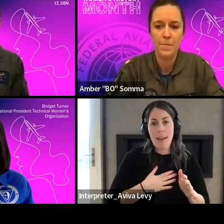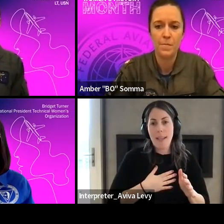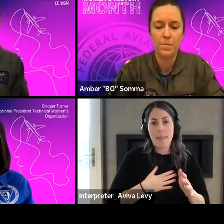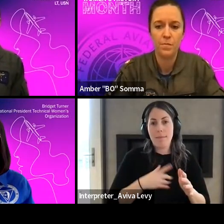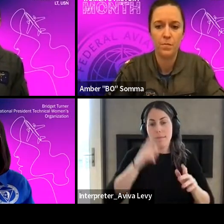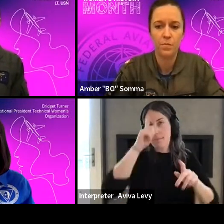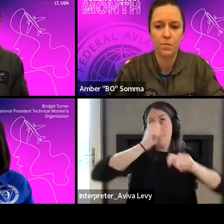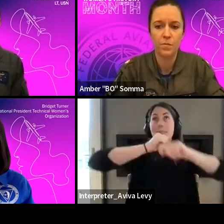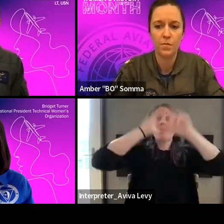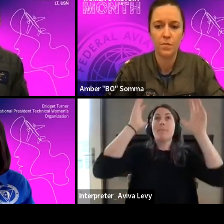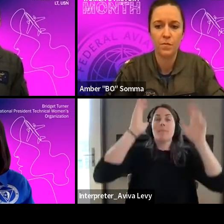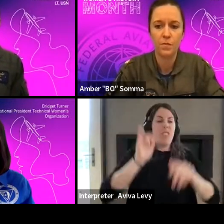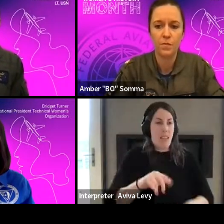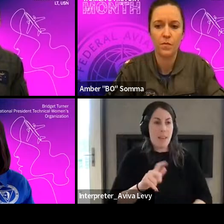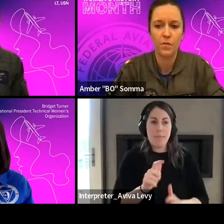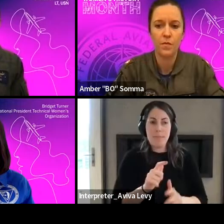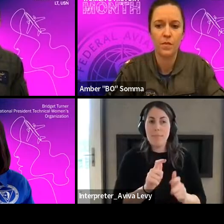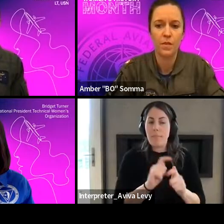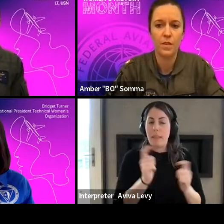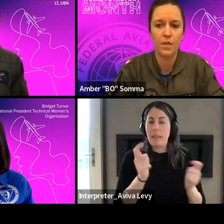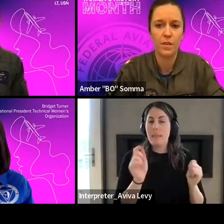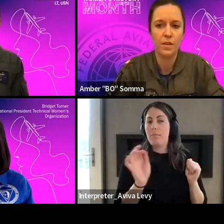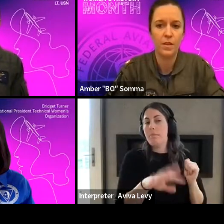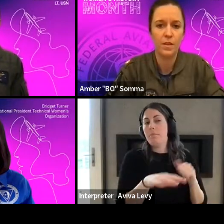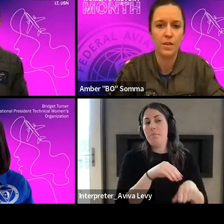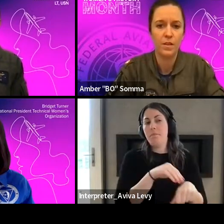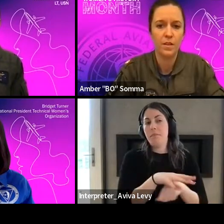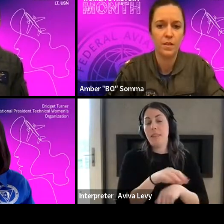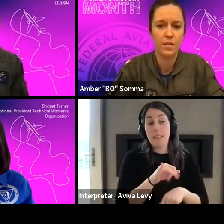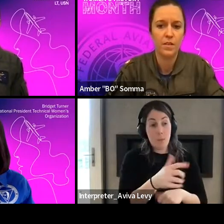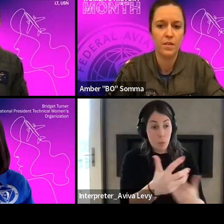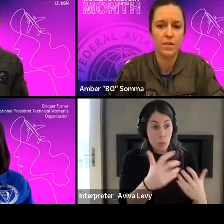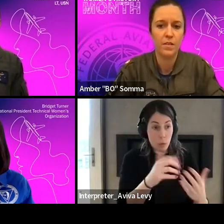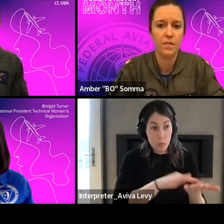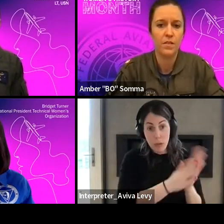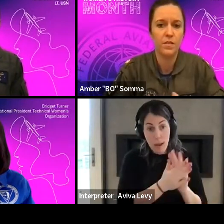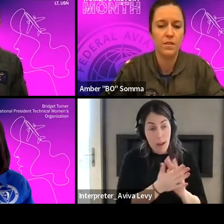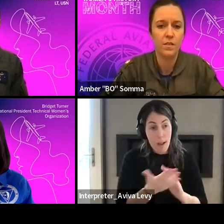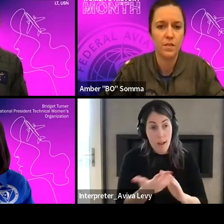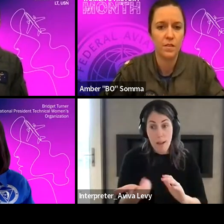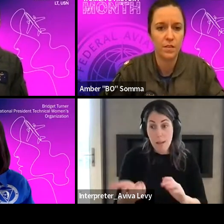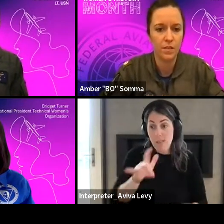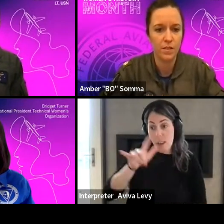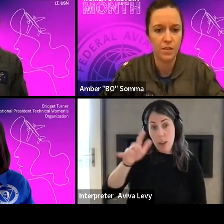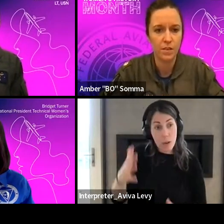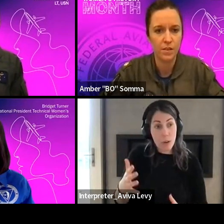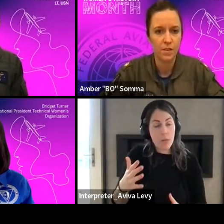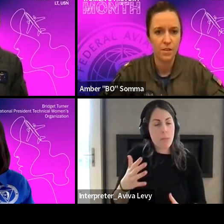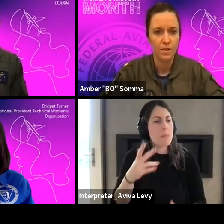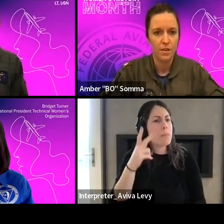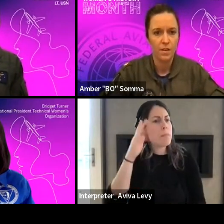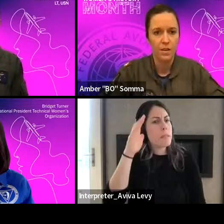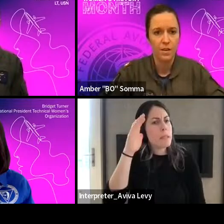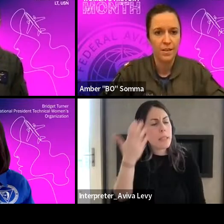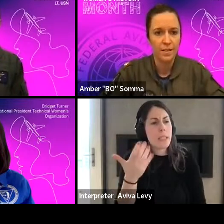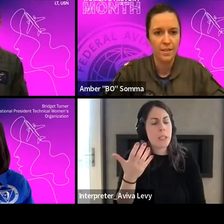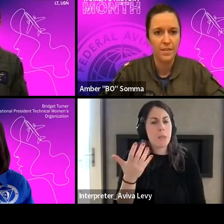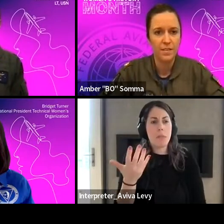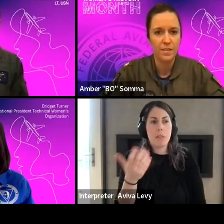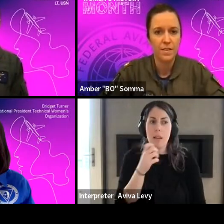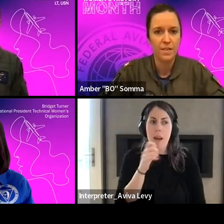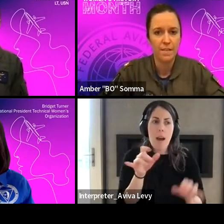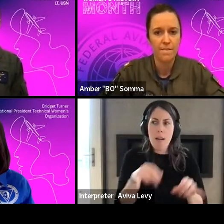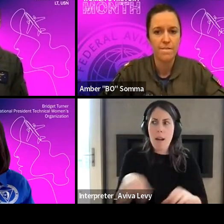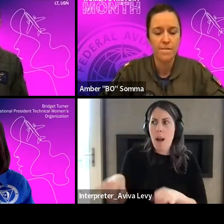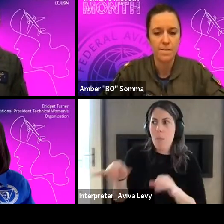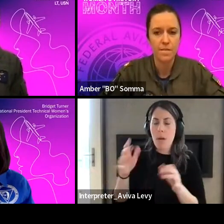biggest piece of advice I'd have to anyone wanting to do this is it sure seems like an uncommon thing to be able to